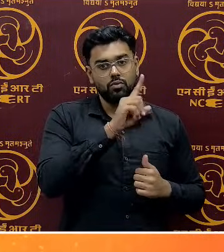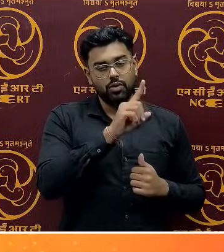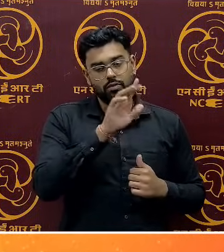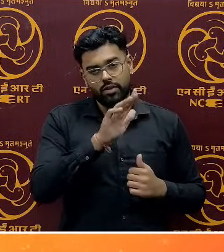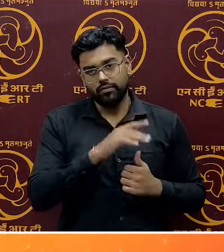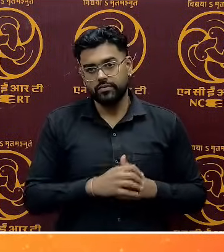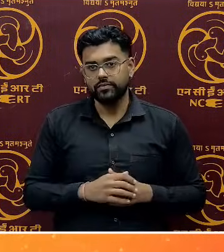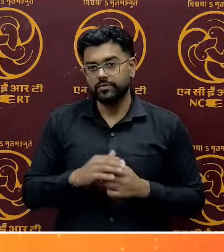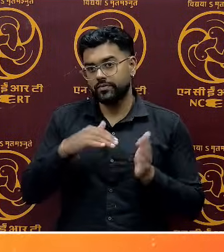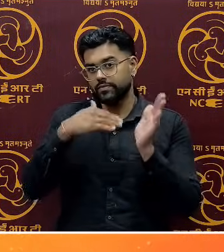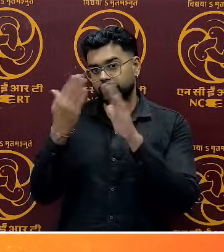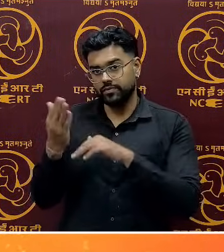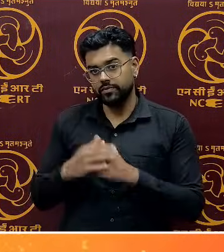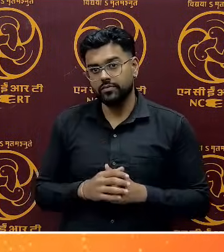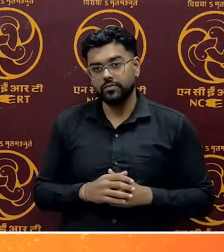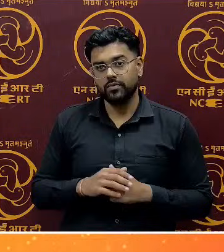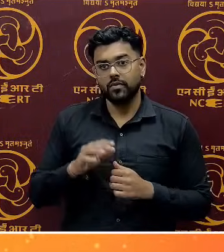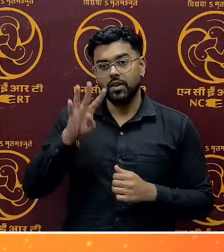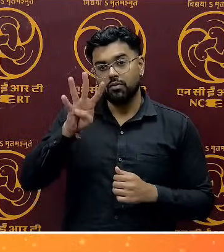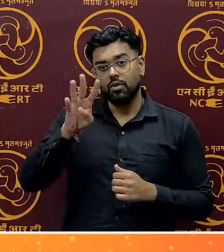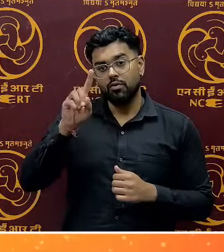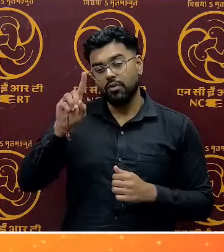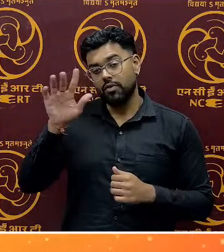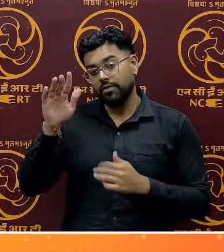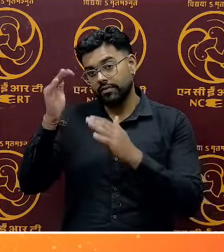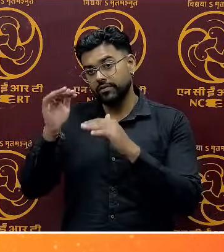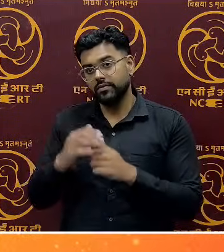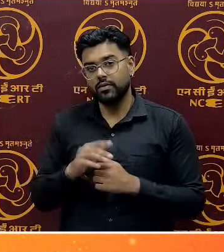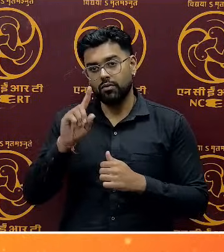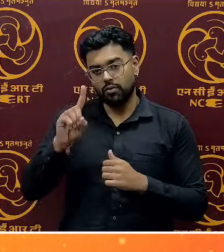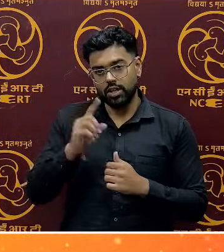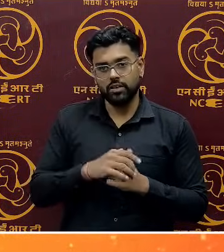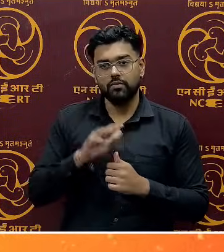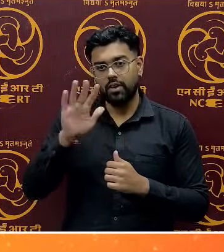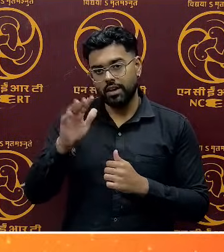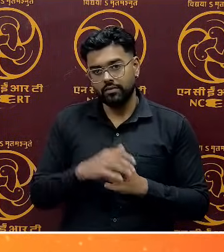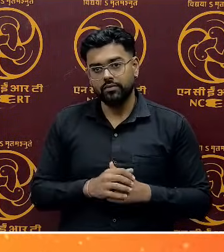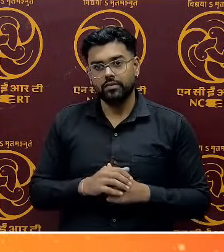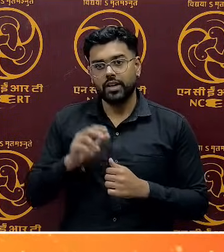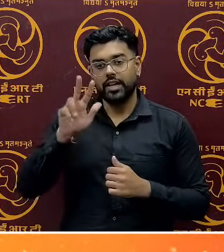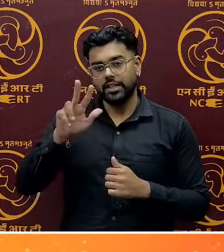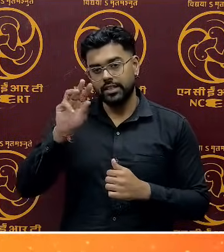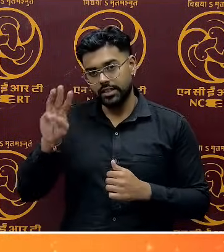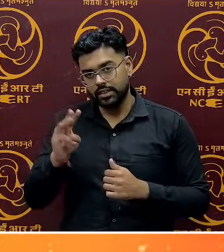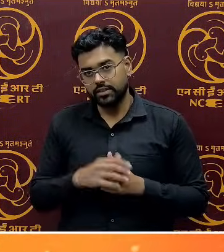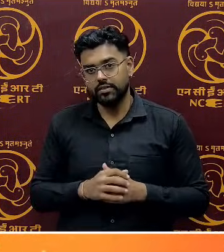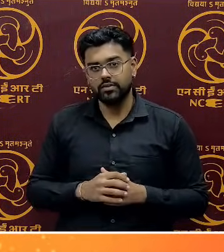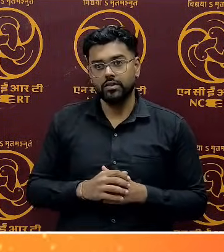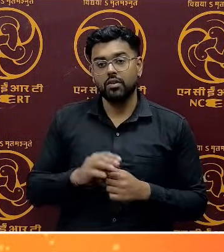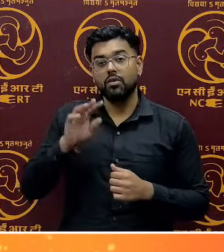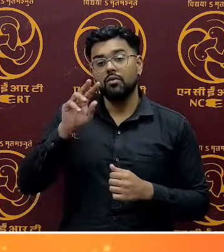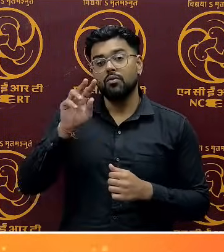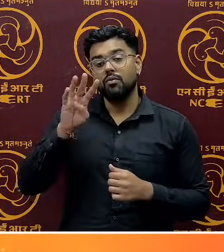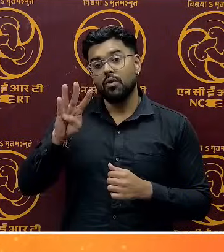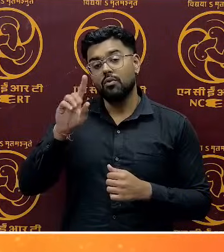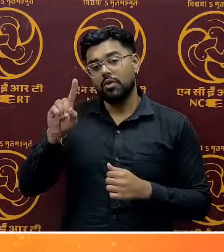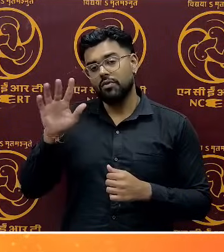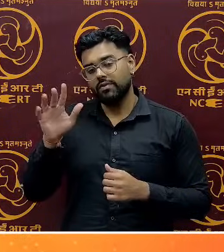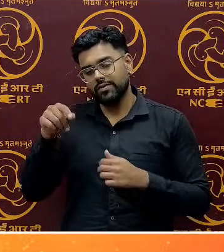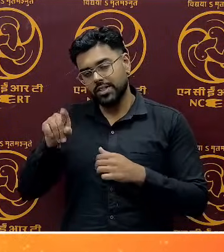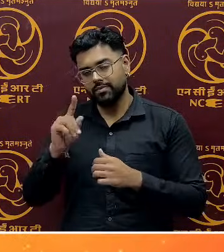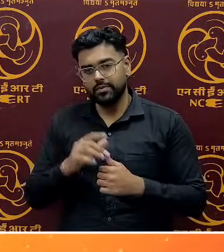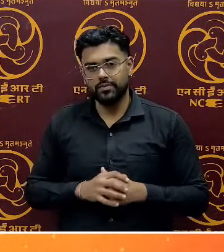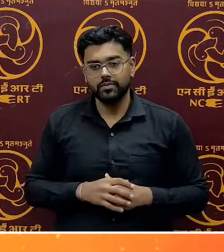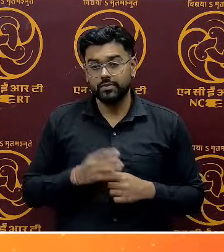215. And what are the factors of 415, children? 1, 5, 83, 415, number itself.